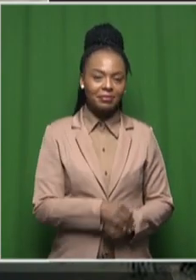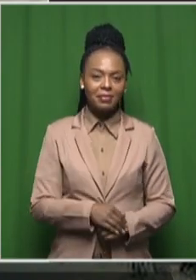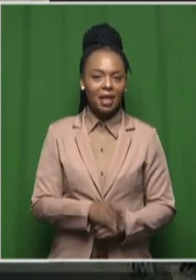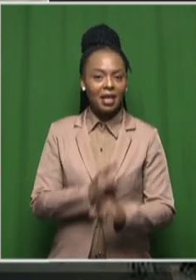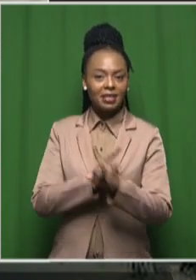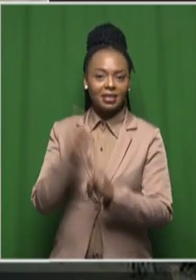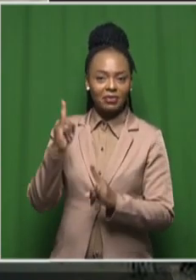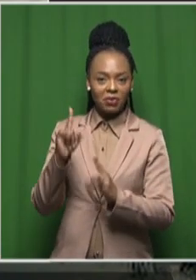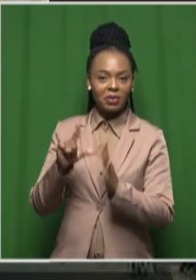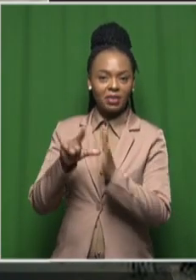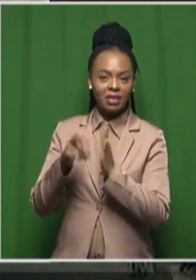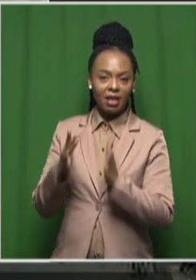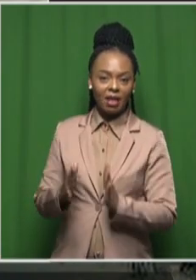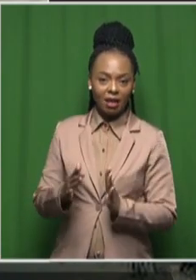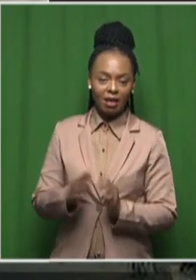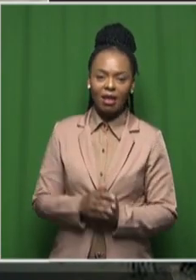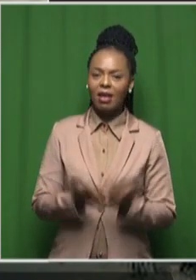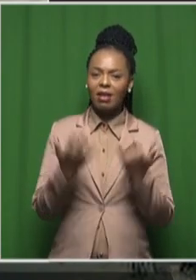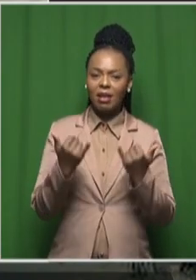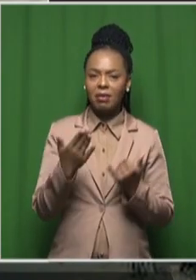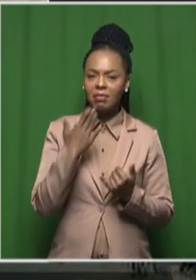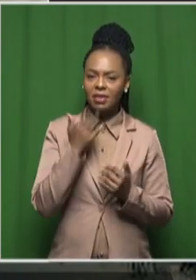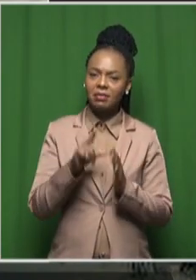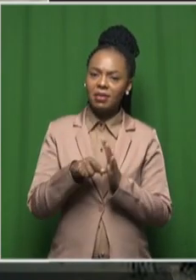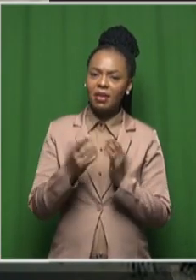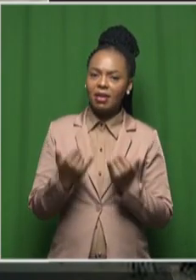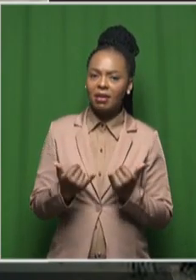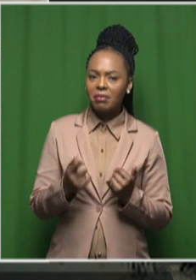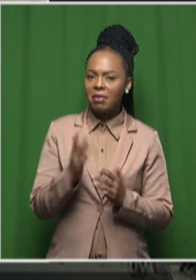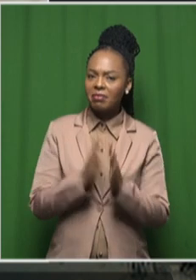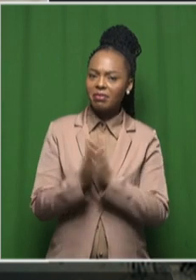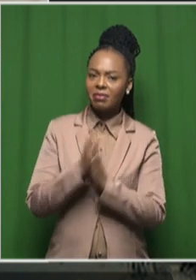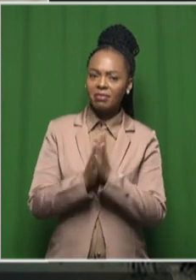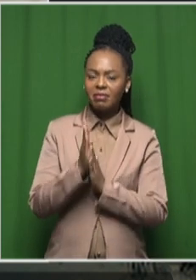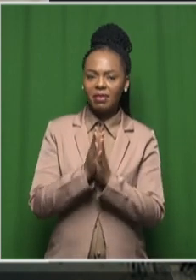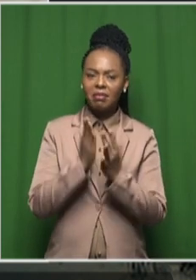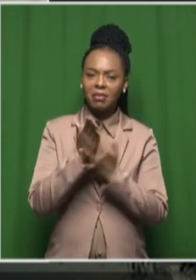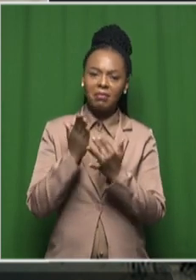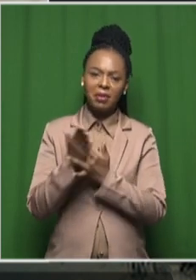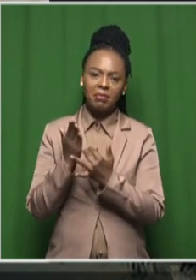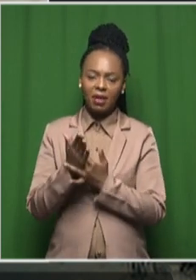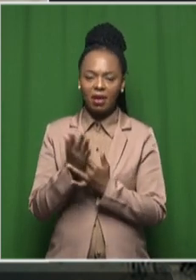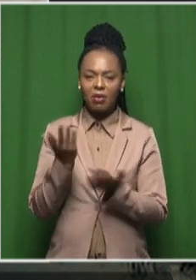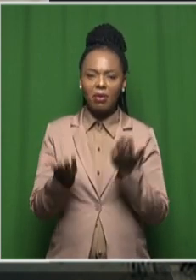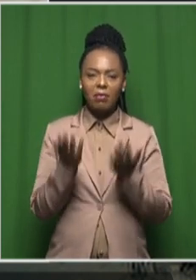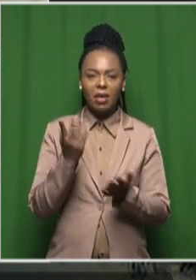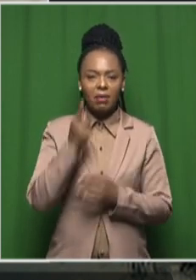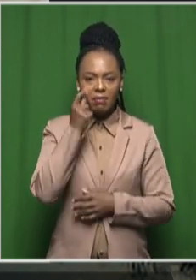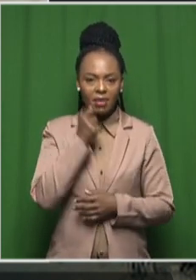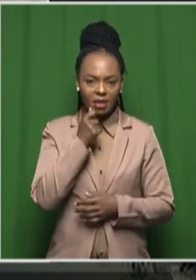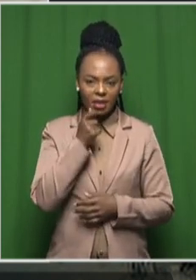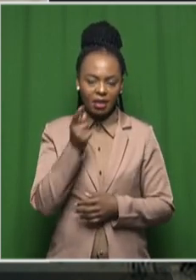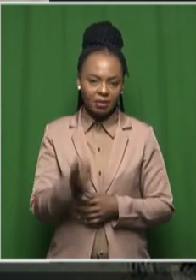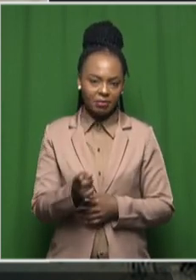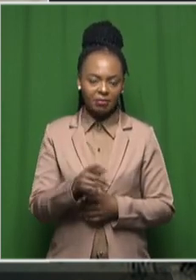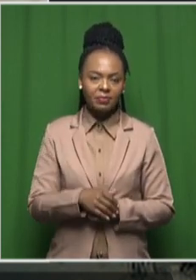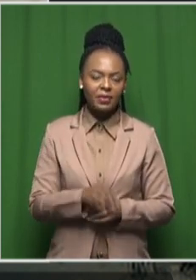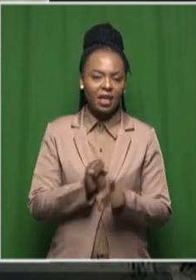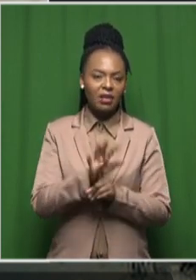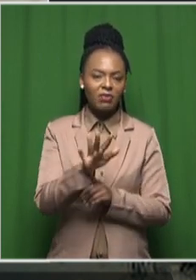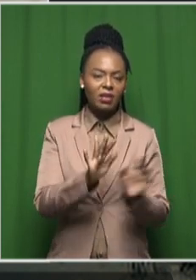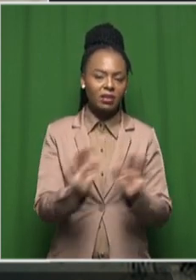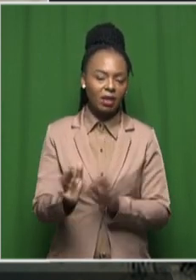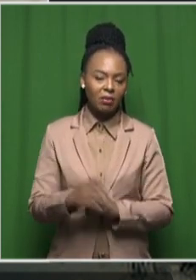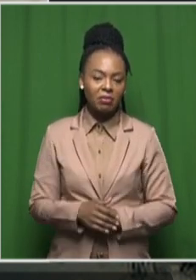how do you think women sort of influence the field of ceramics compared to their male counterparts? I've had these questions